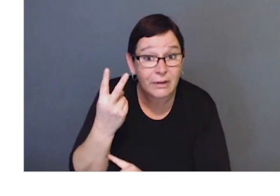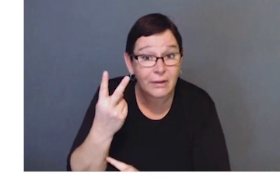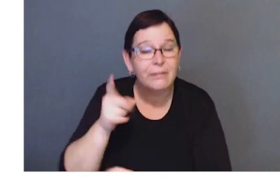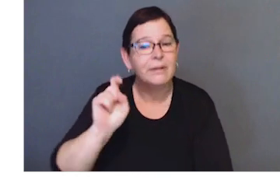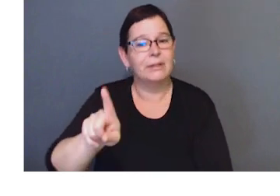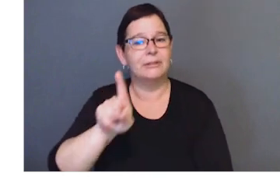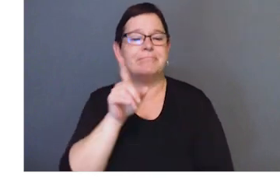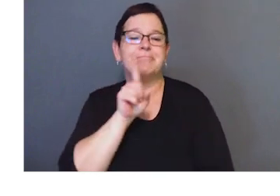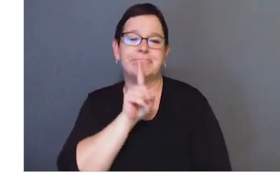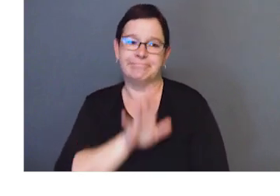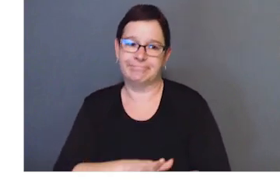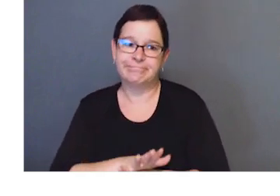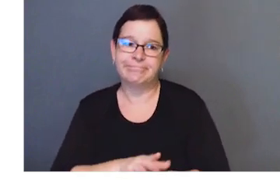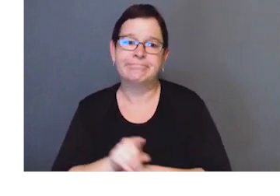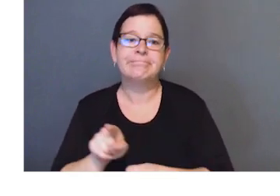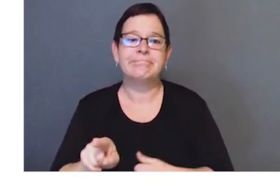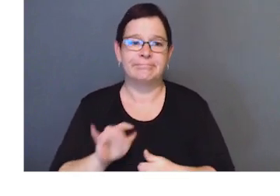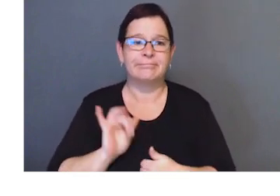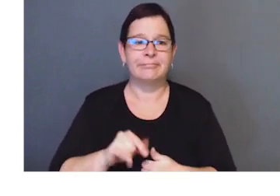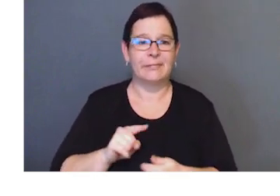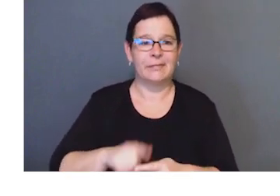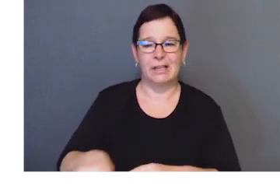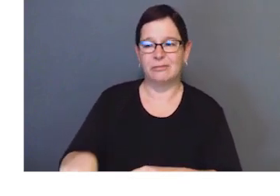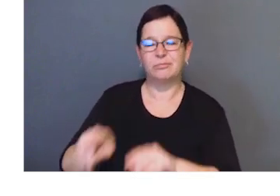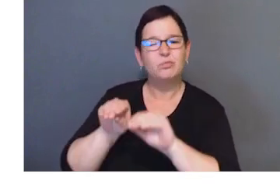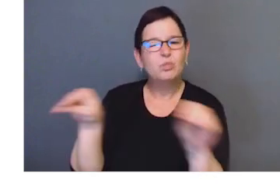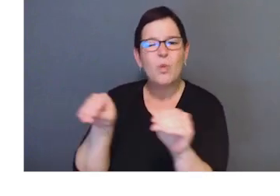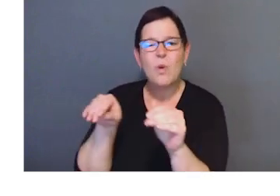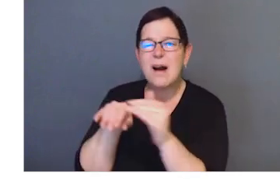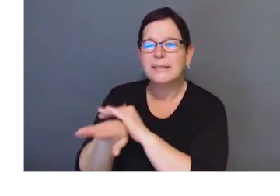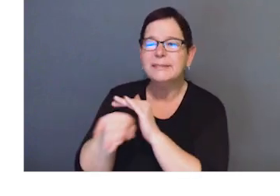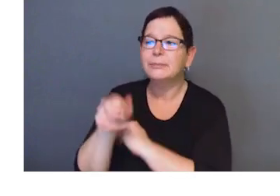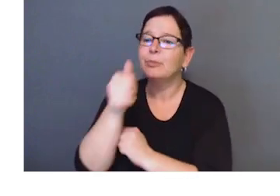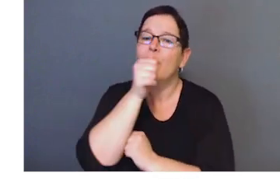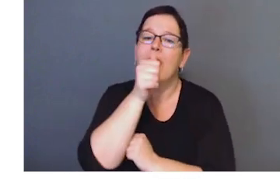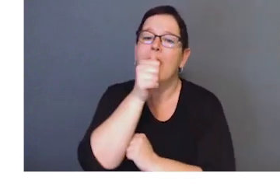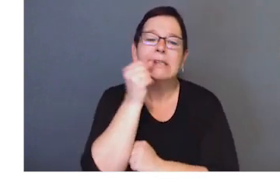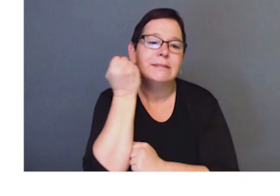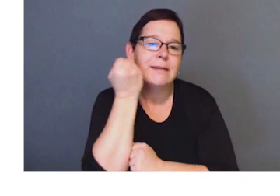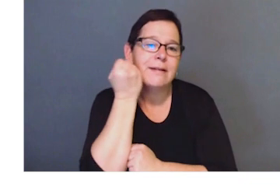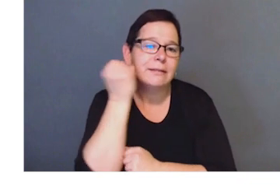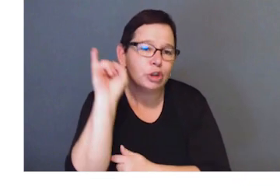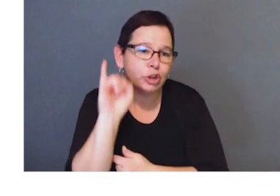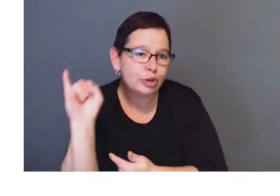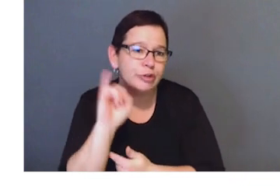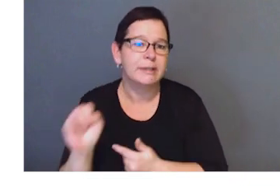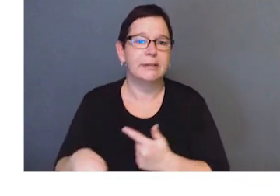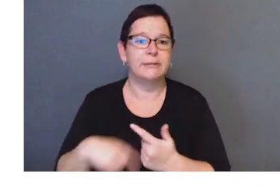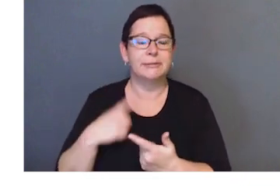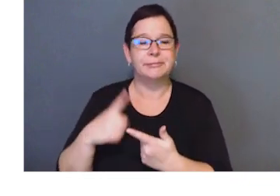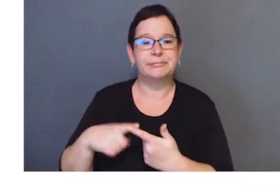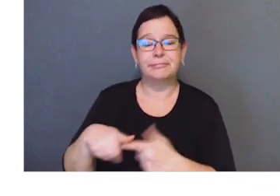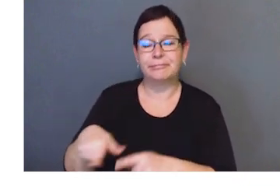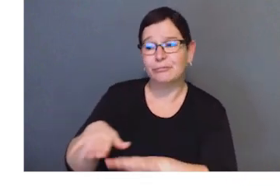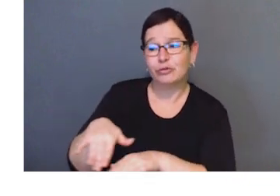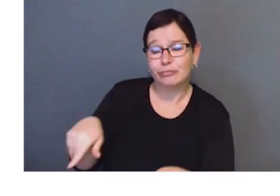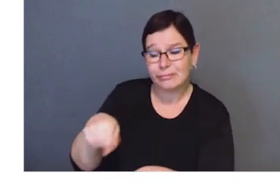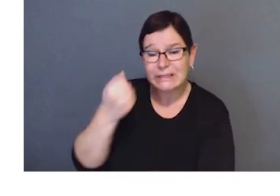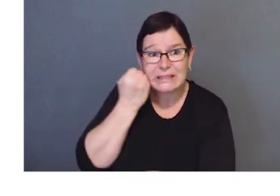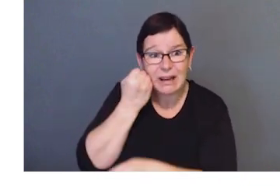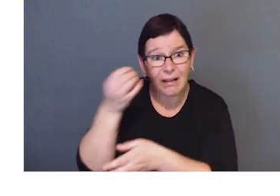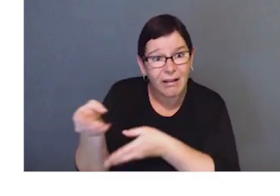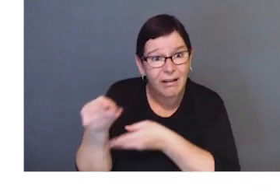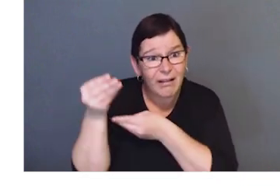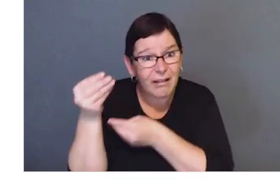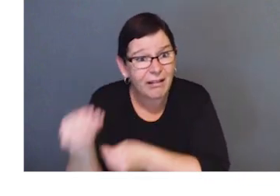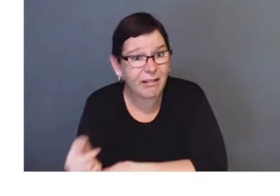have access to private dental insurance and your child's dental costs are not fully covered by another dental